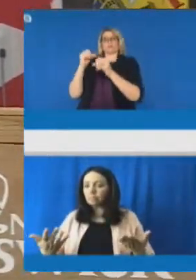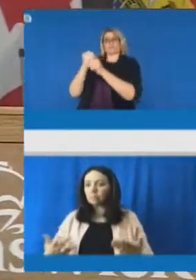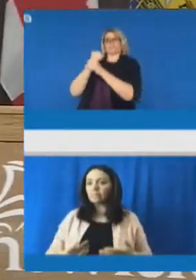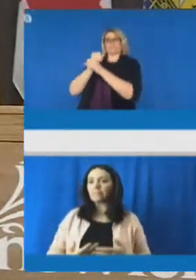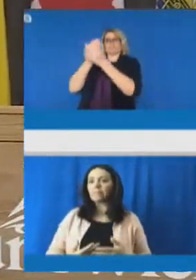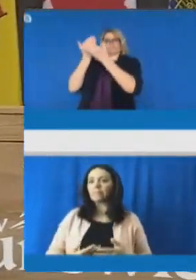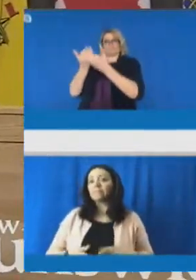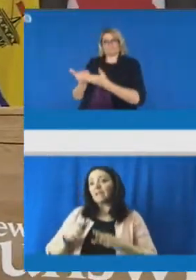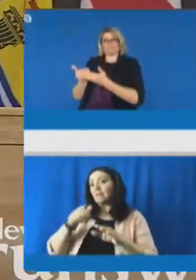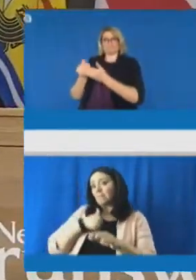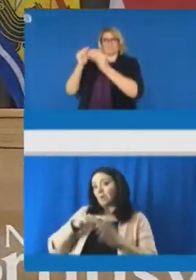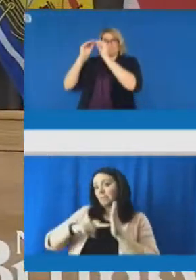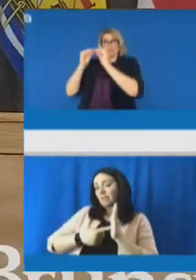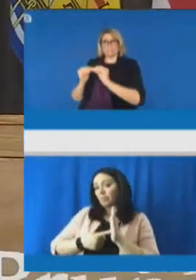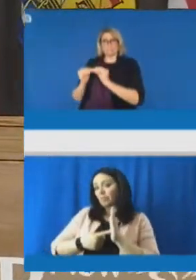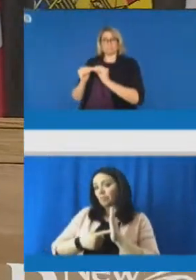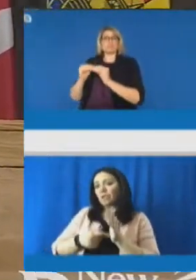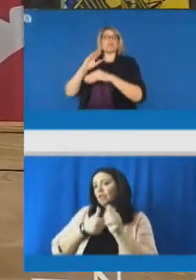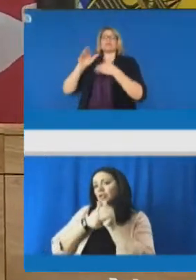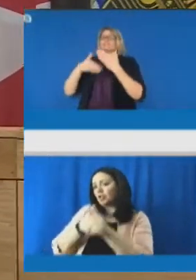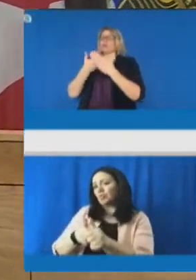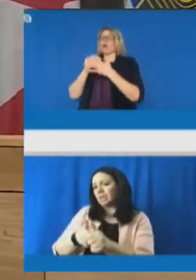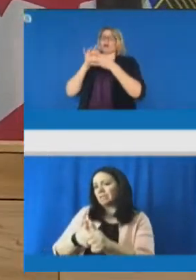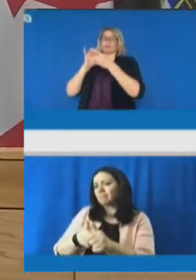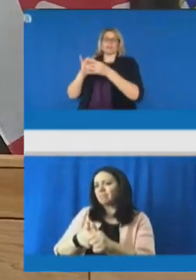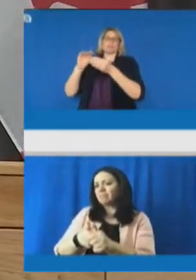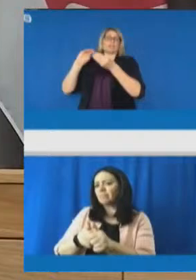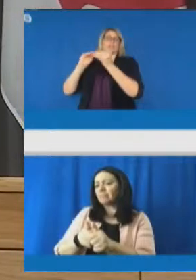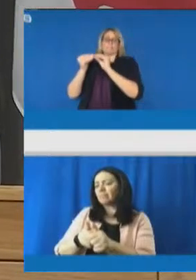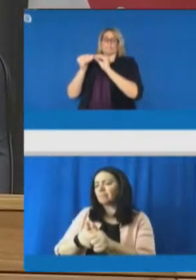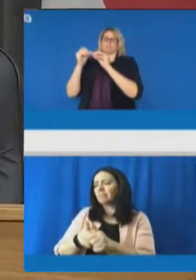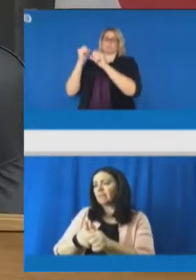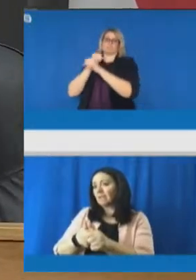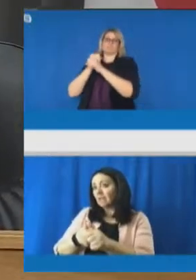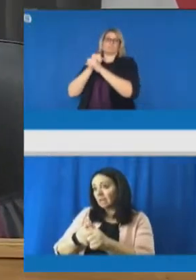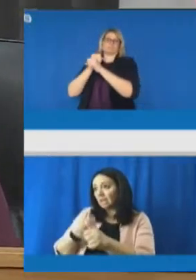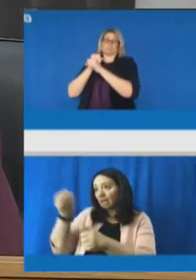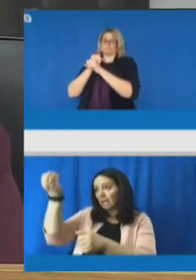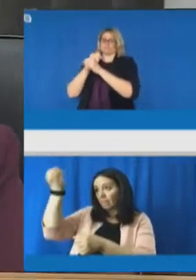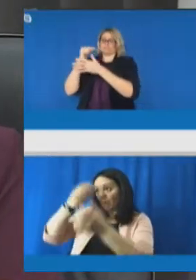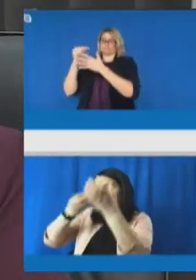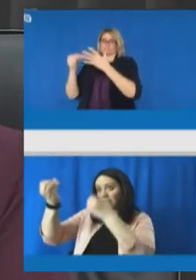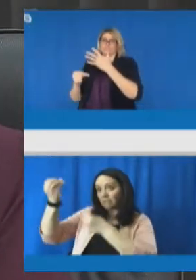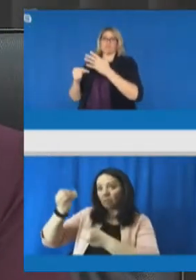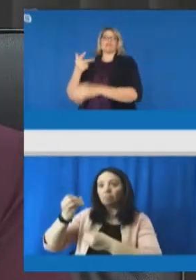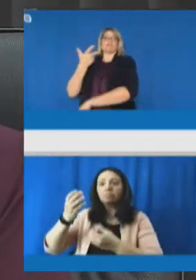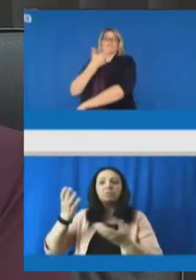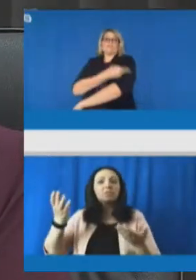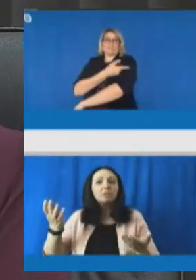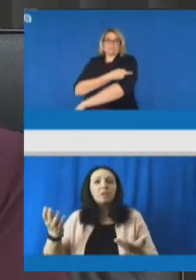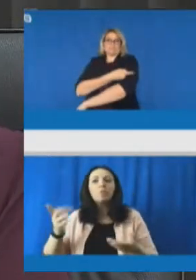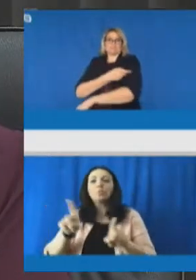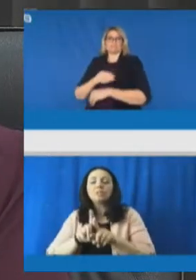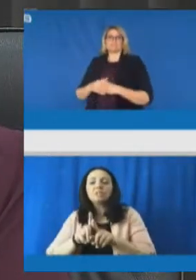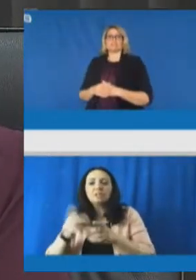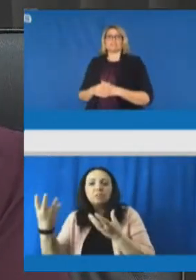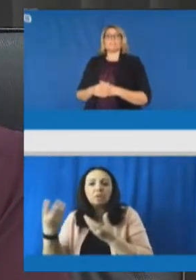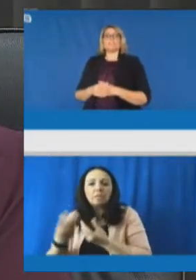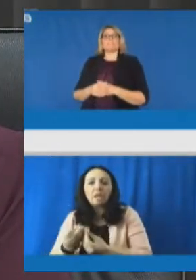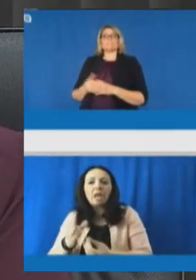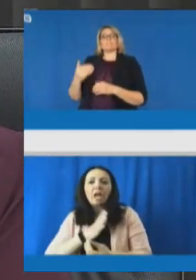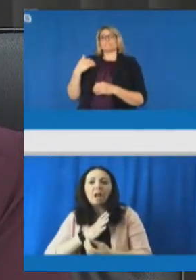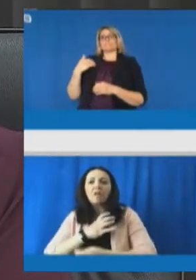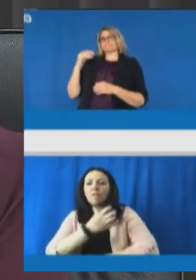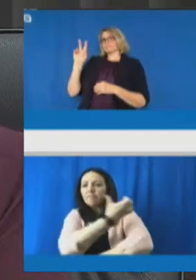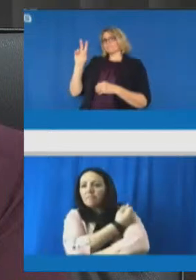So the only other thing I have to add is that the issue around the border with the U.S. is going to be discussed at the